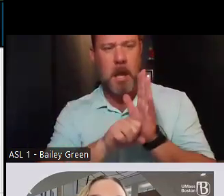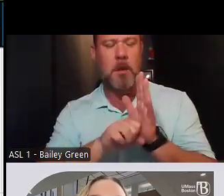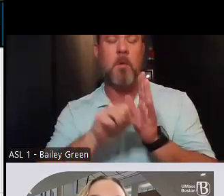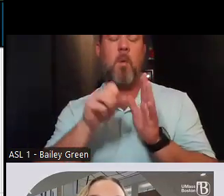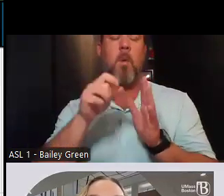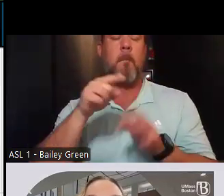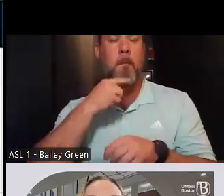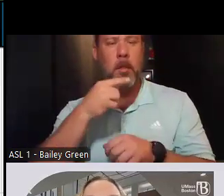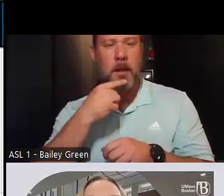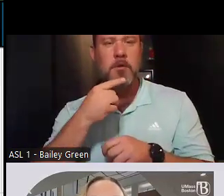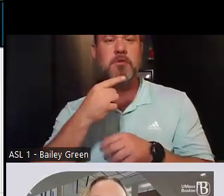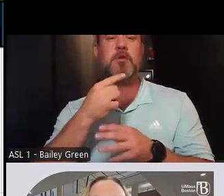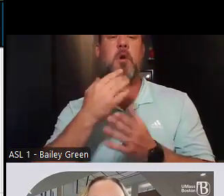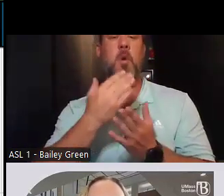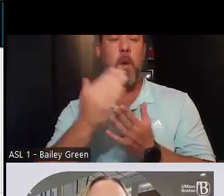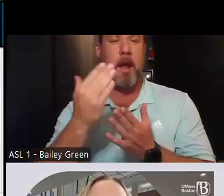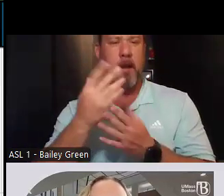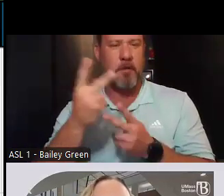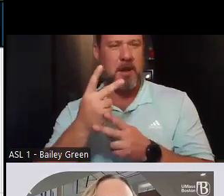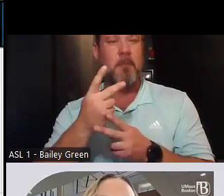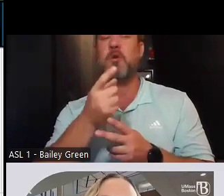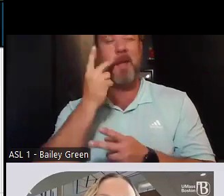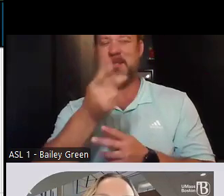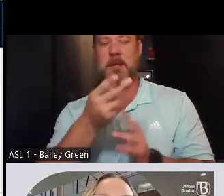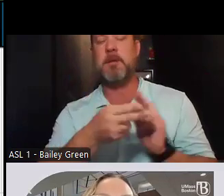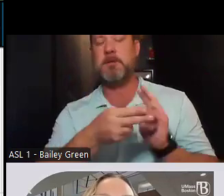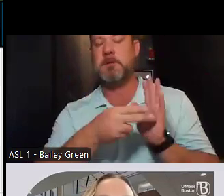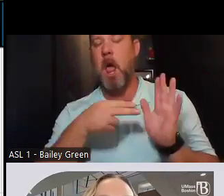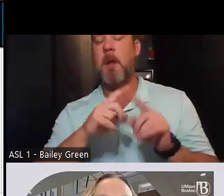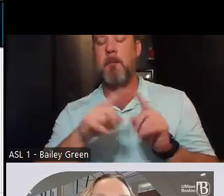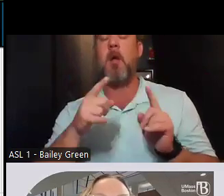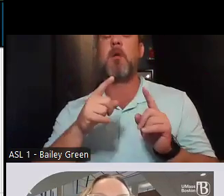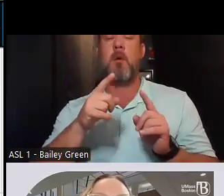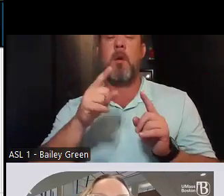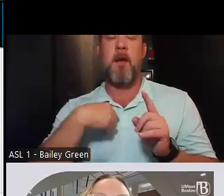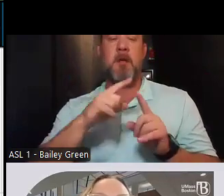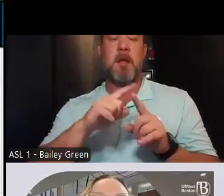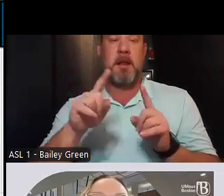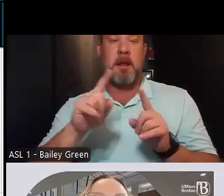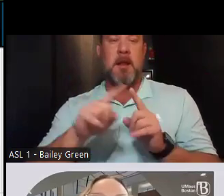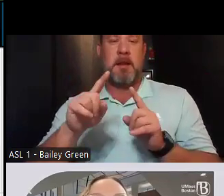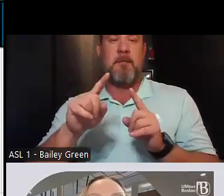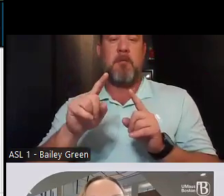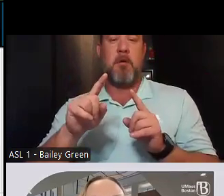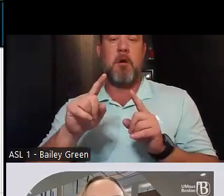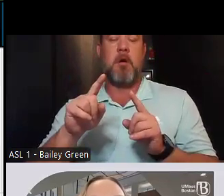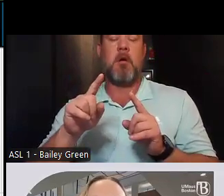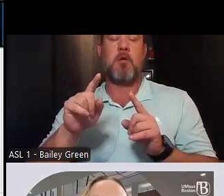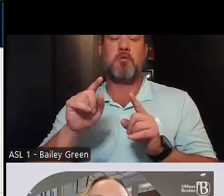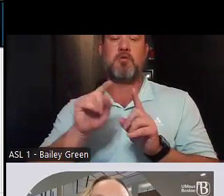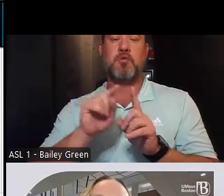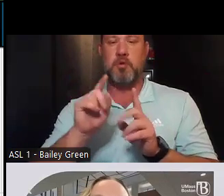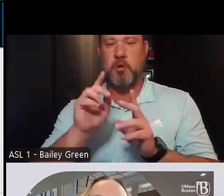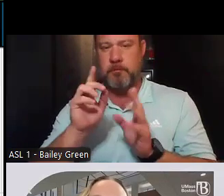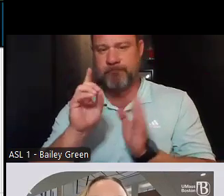population. And then we also have links. You can't see it on this screen, but they are there, where it points to documents